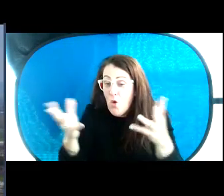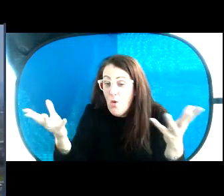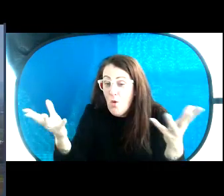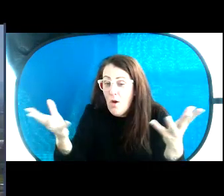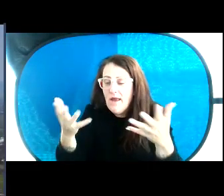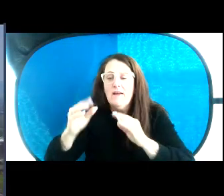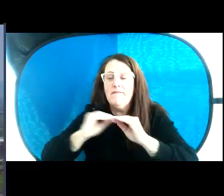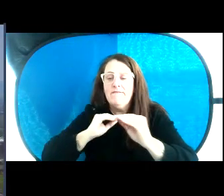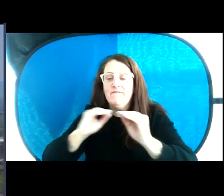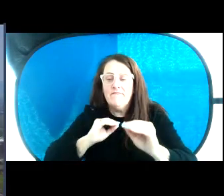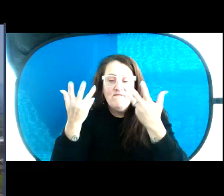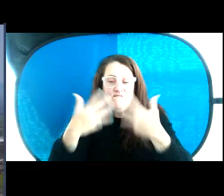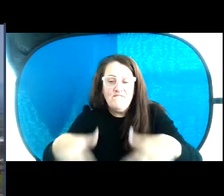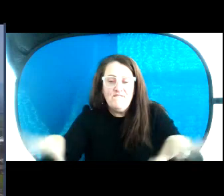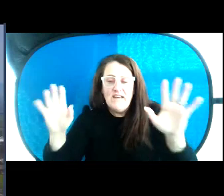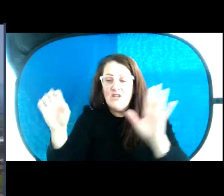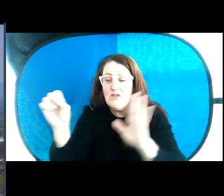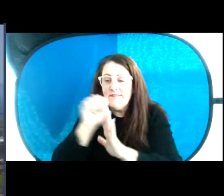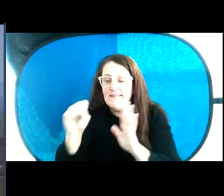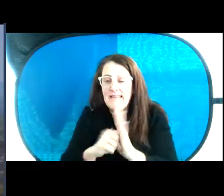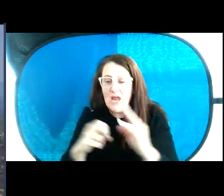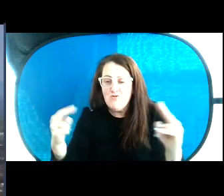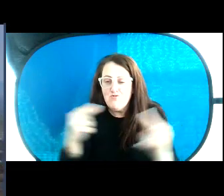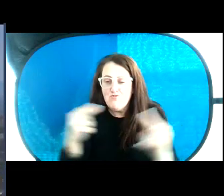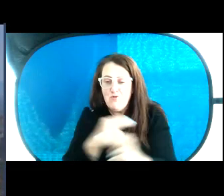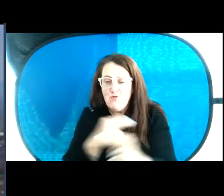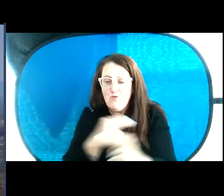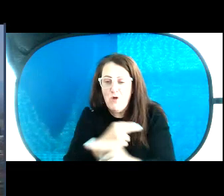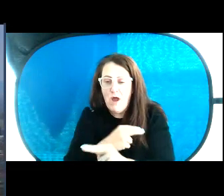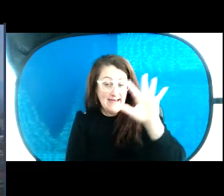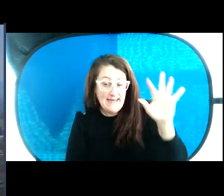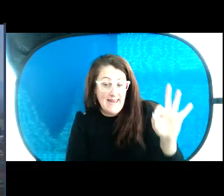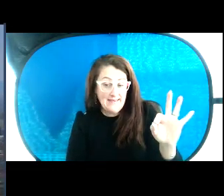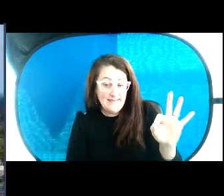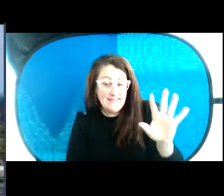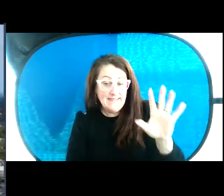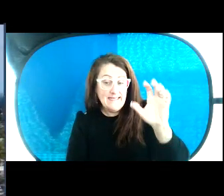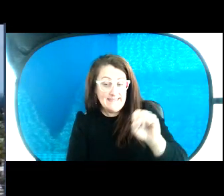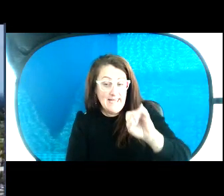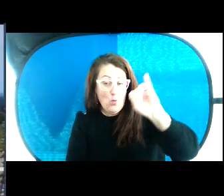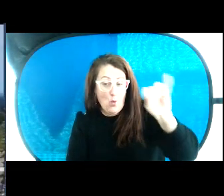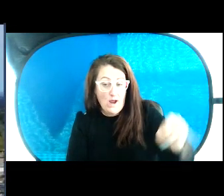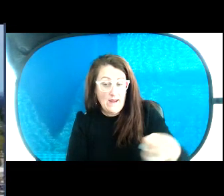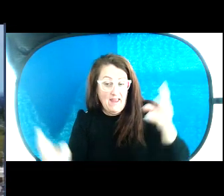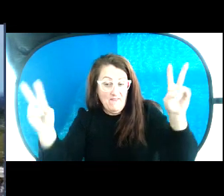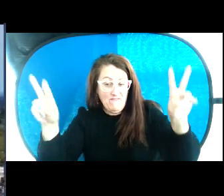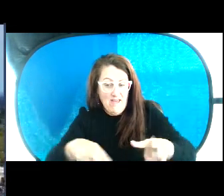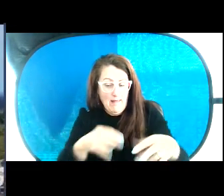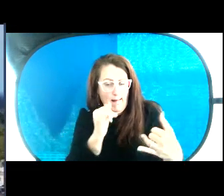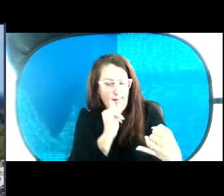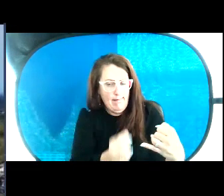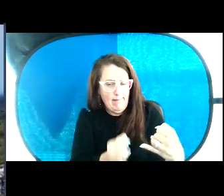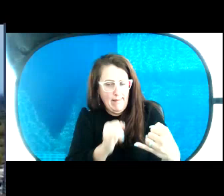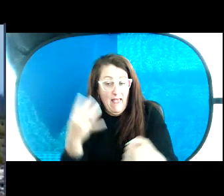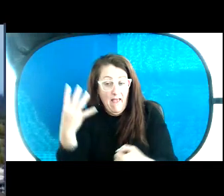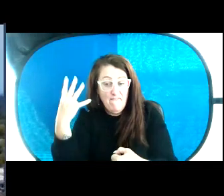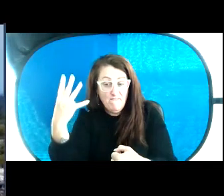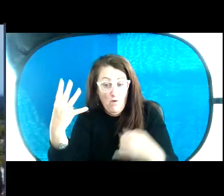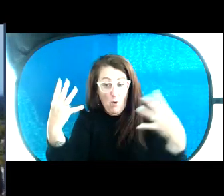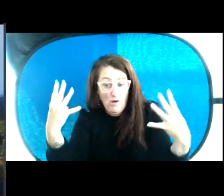State Route 99 in Merced County and throughout the San Joaquin Valley. These last segments of 4-lane highway are